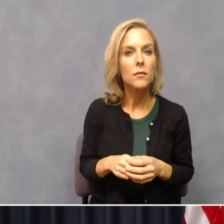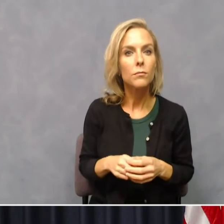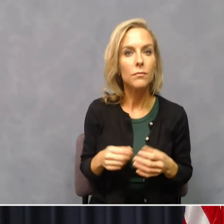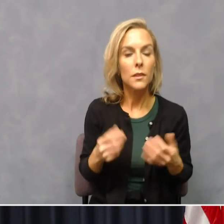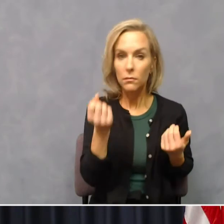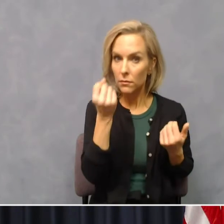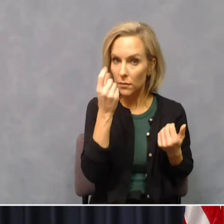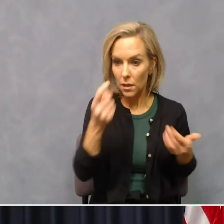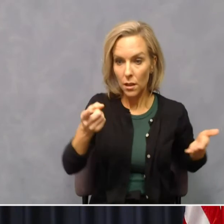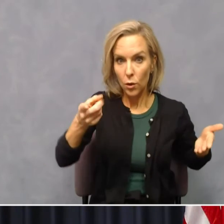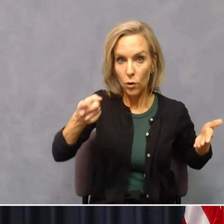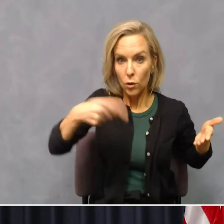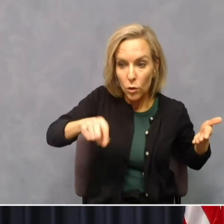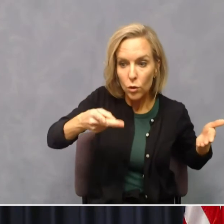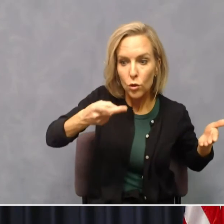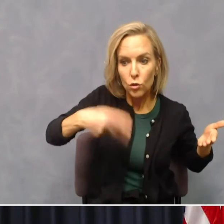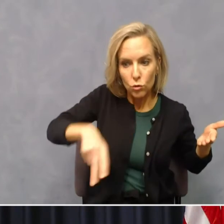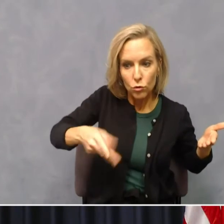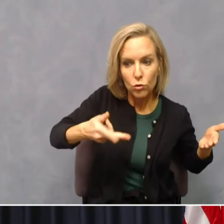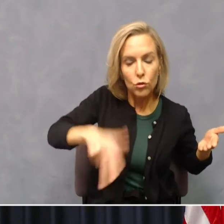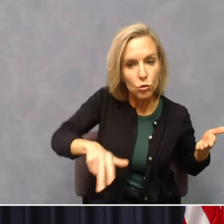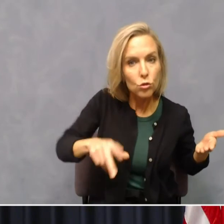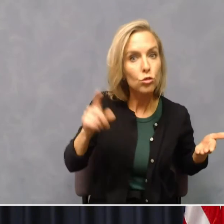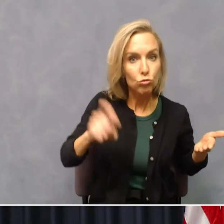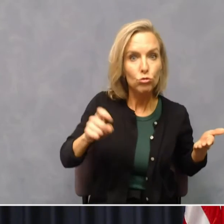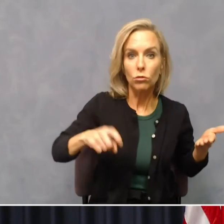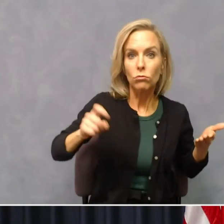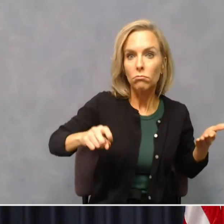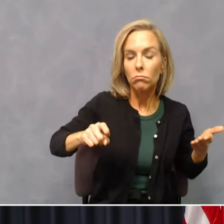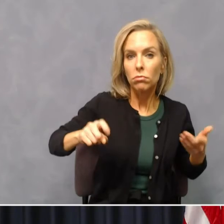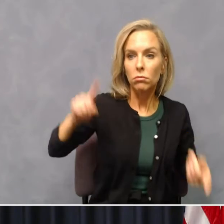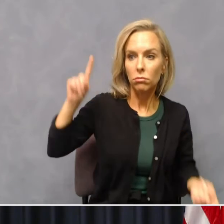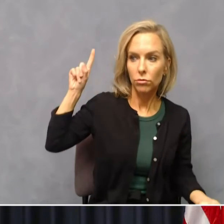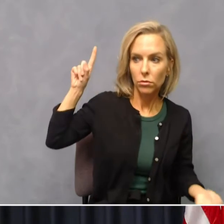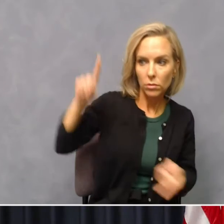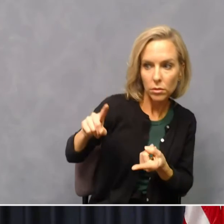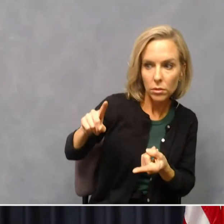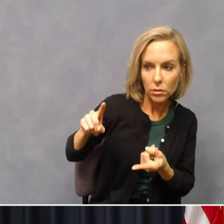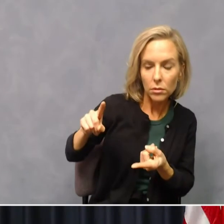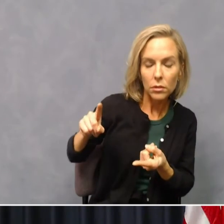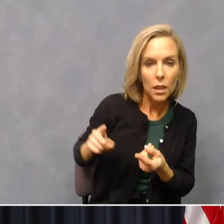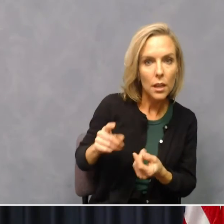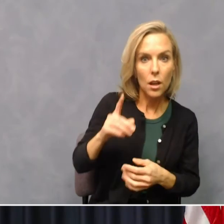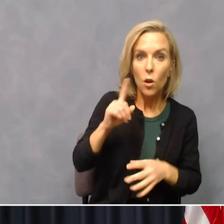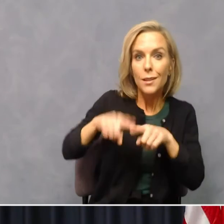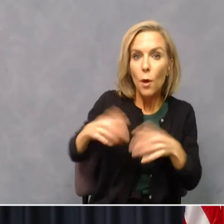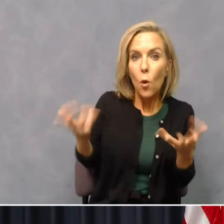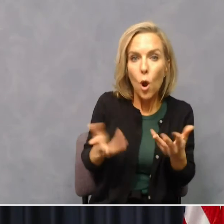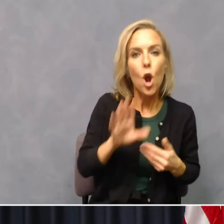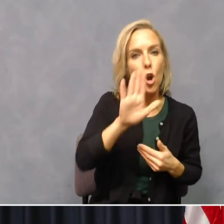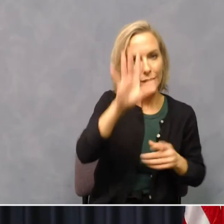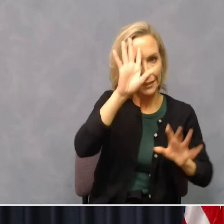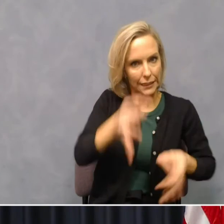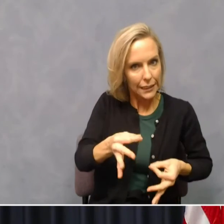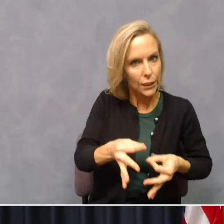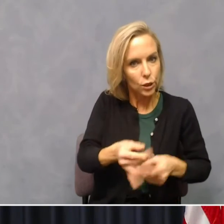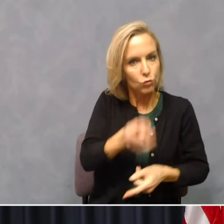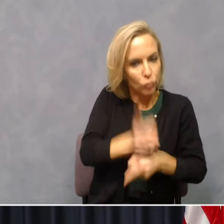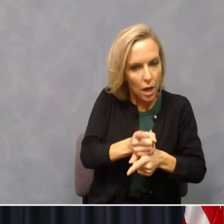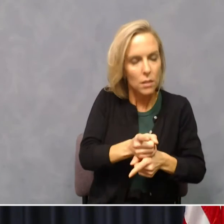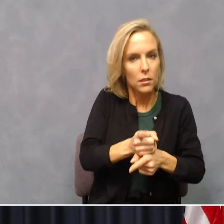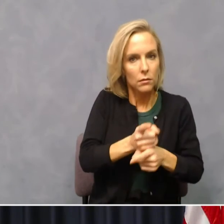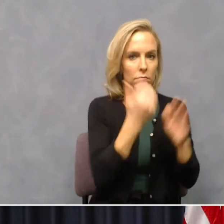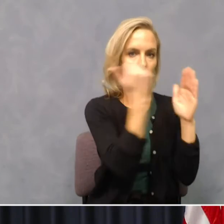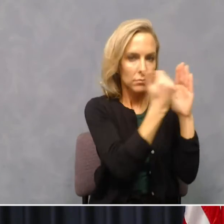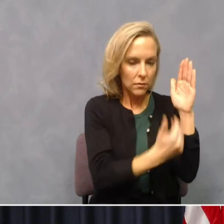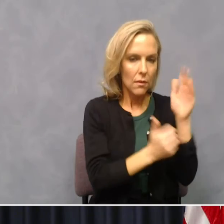be better based on your decisions to do things right and making sure that we are following through